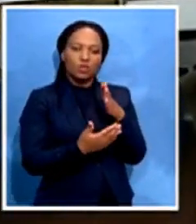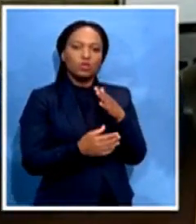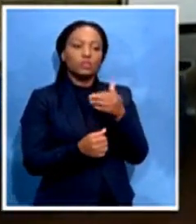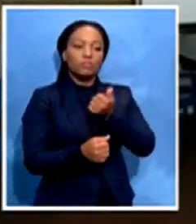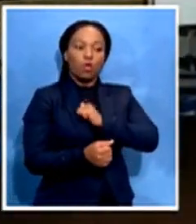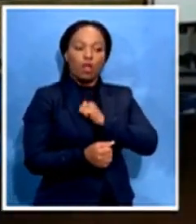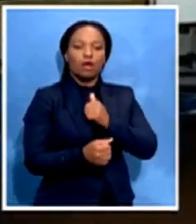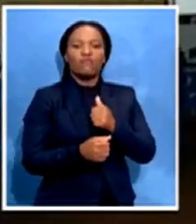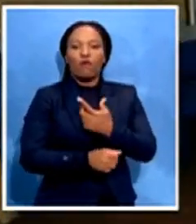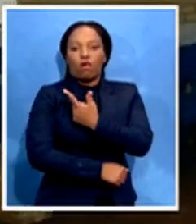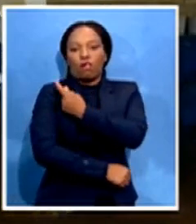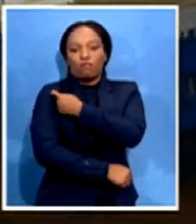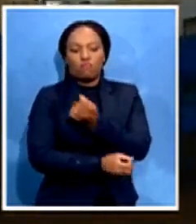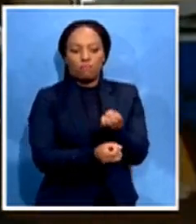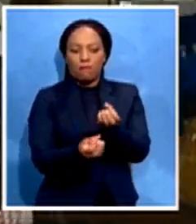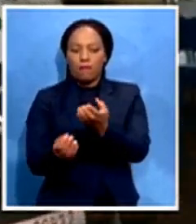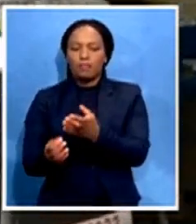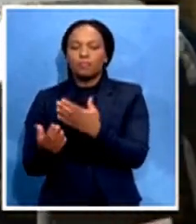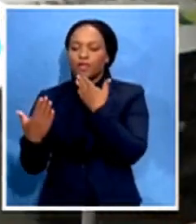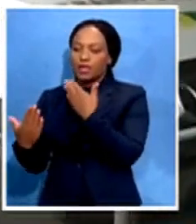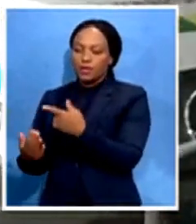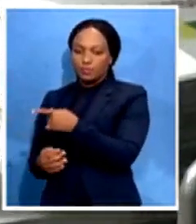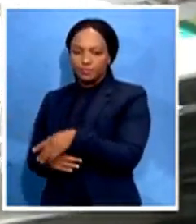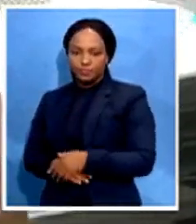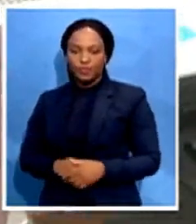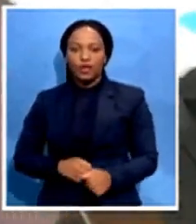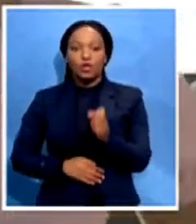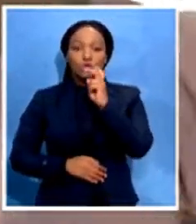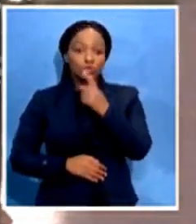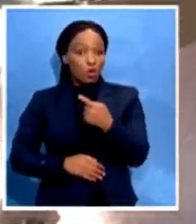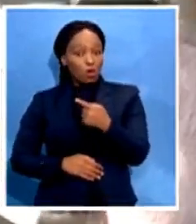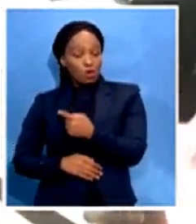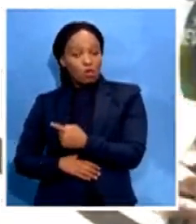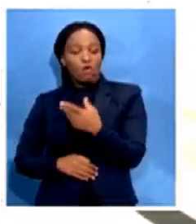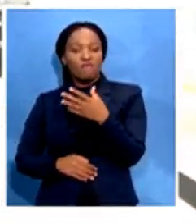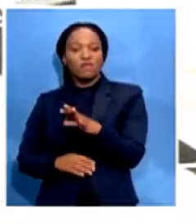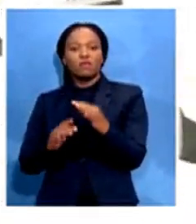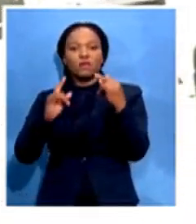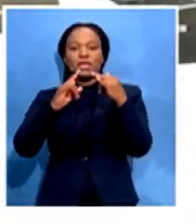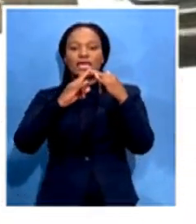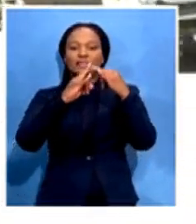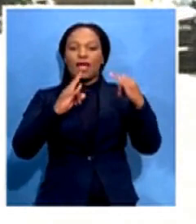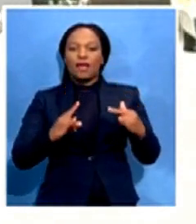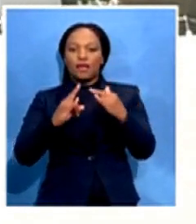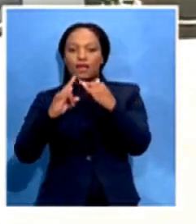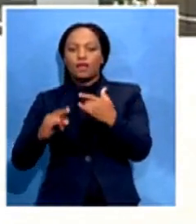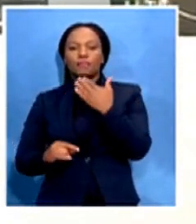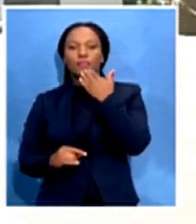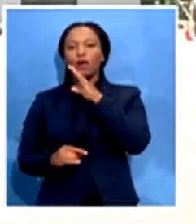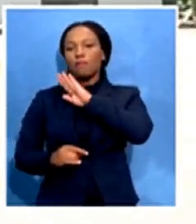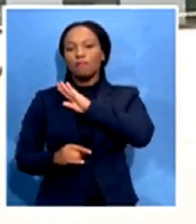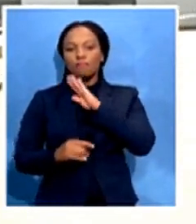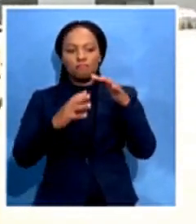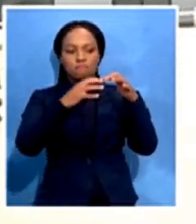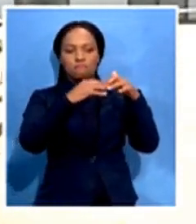you can see, she was talking about the tents that were erected by the Army, assisting during that very difficult time when COVID-19 had just